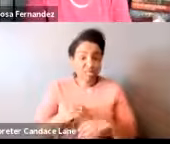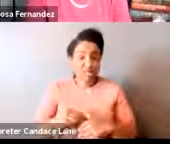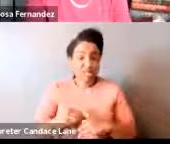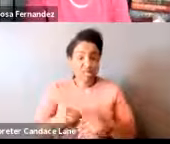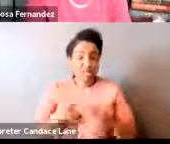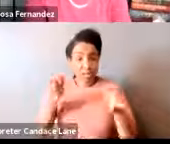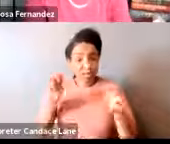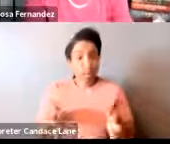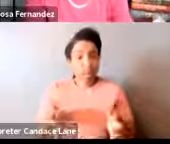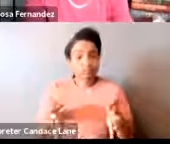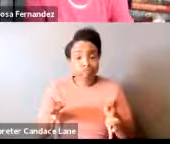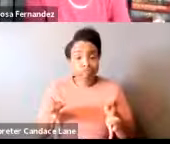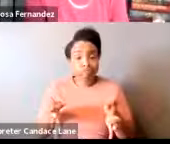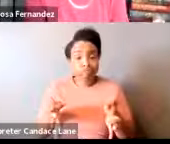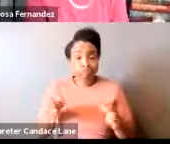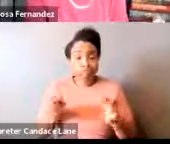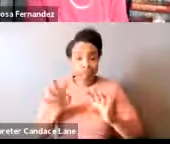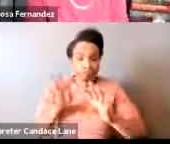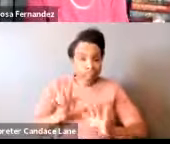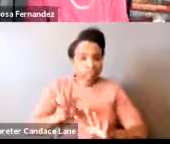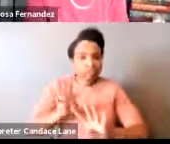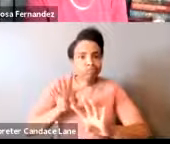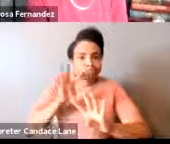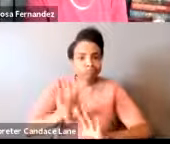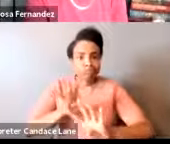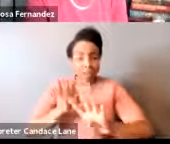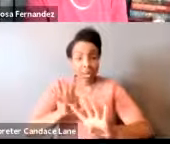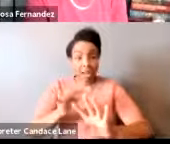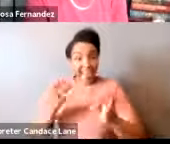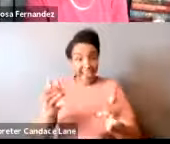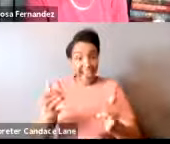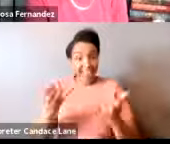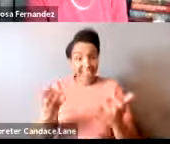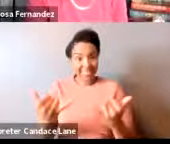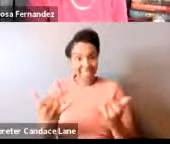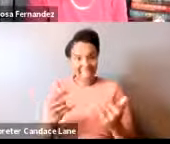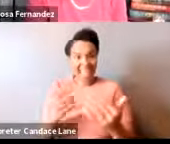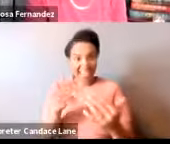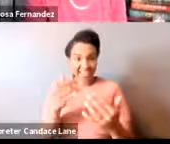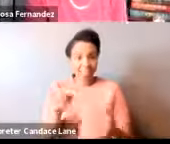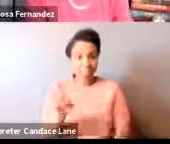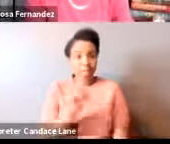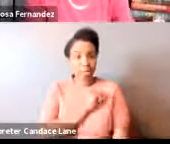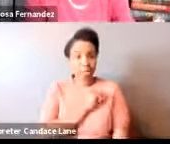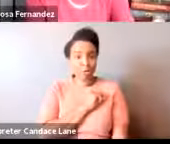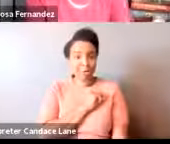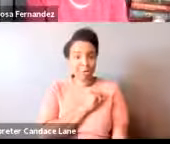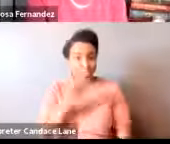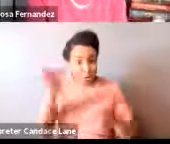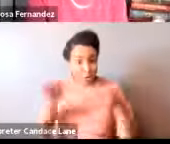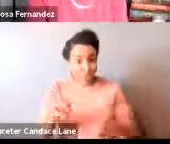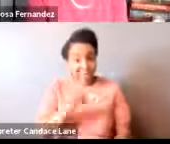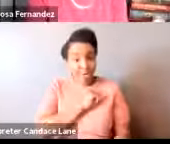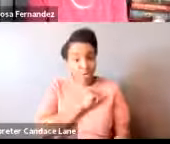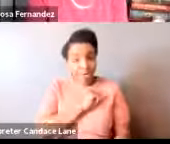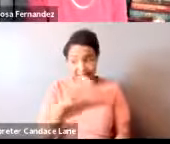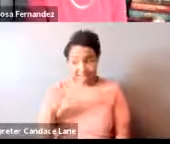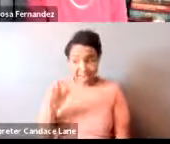an actual, you know, a guilty verdict, thank God, in Minneapolis.